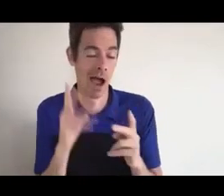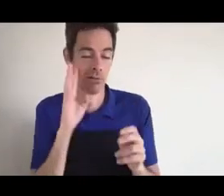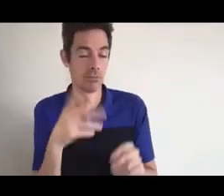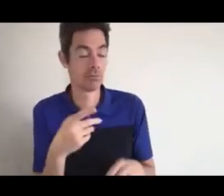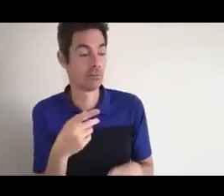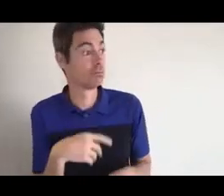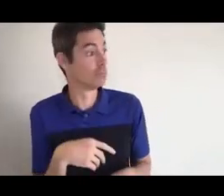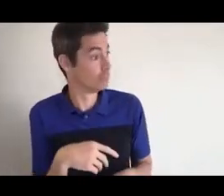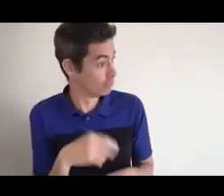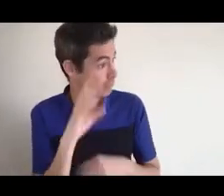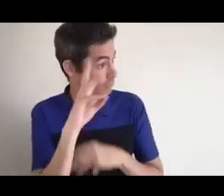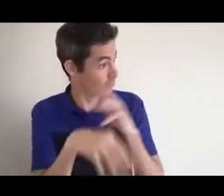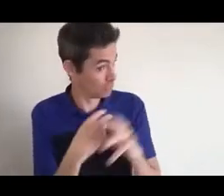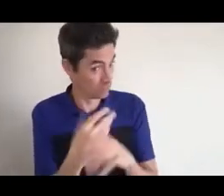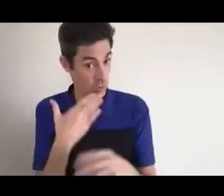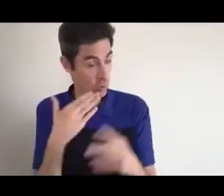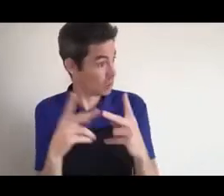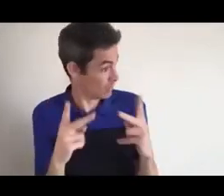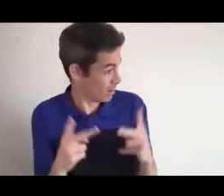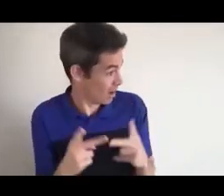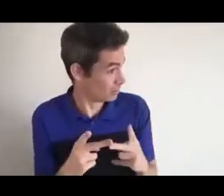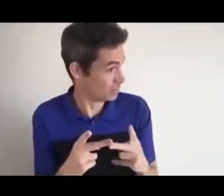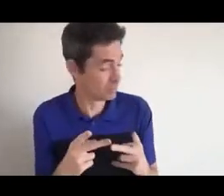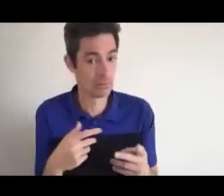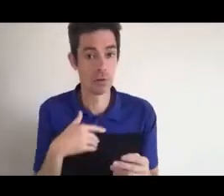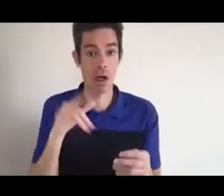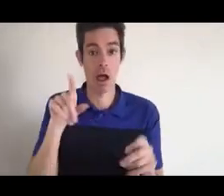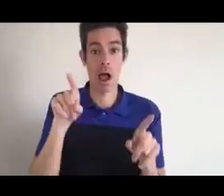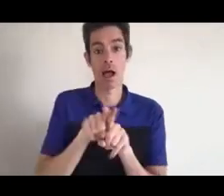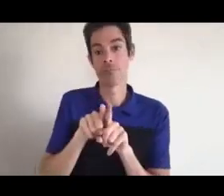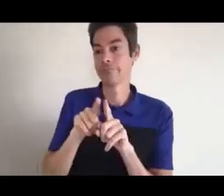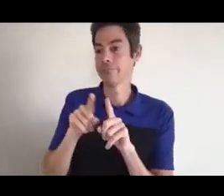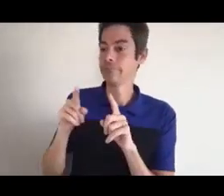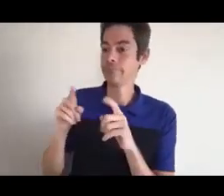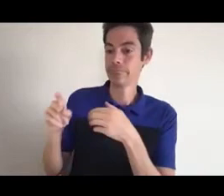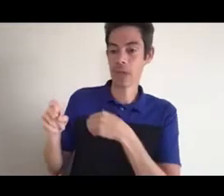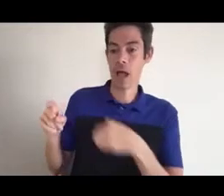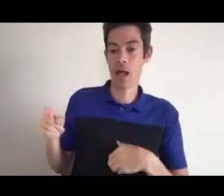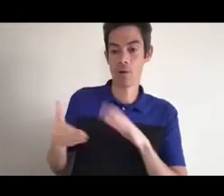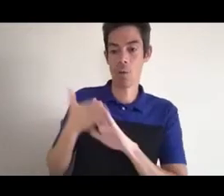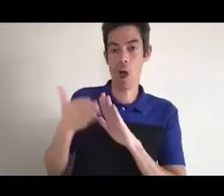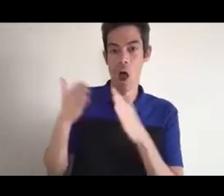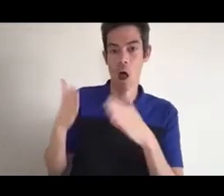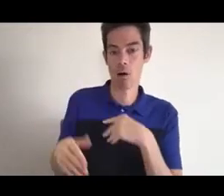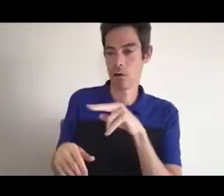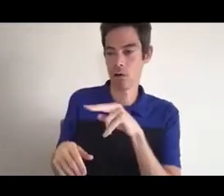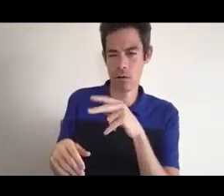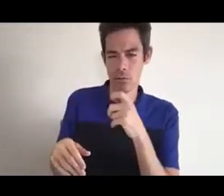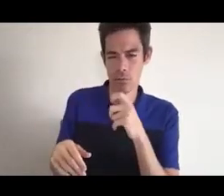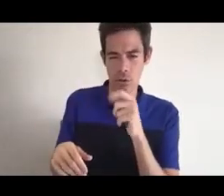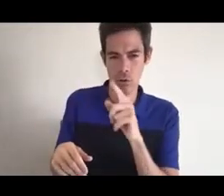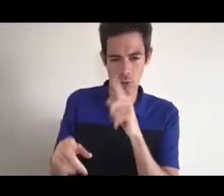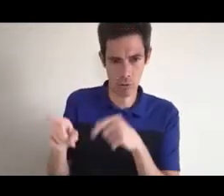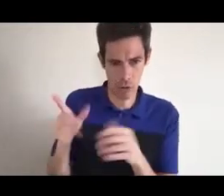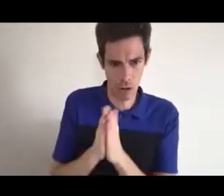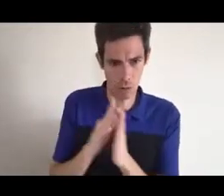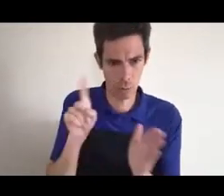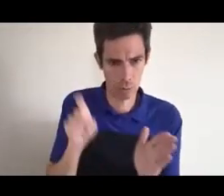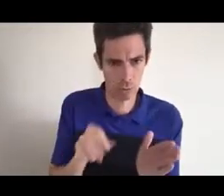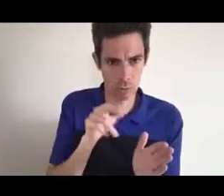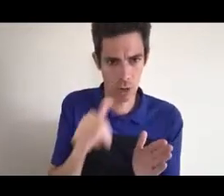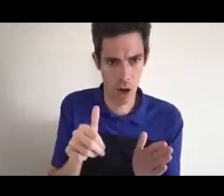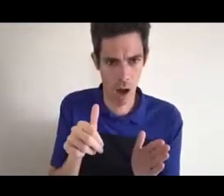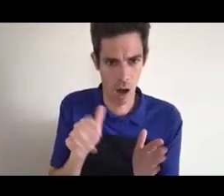world a good place? World a good place with the eyebrows? As a pageant runner, I would